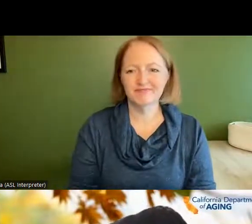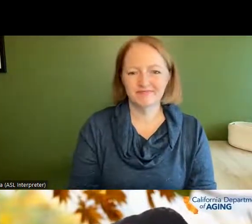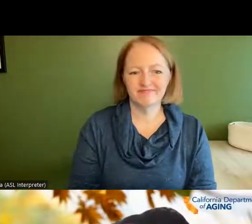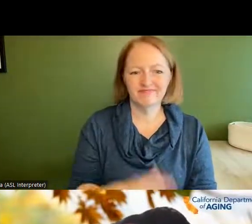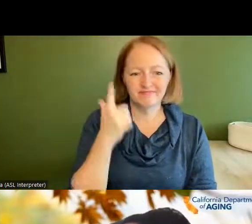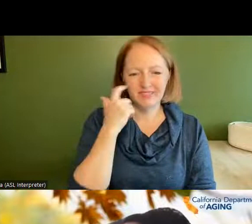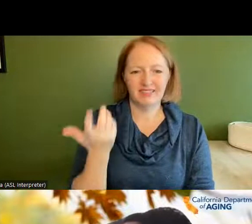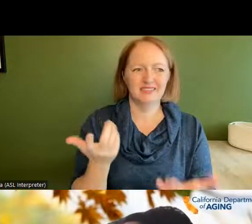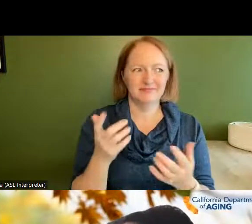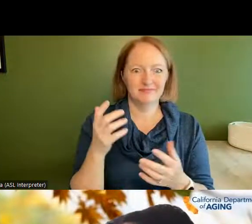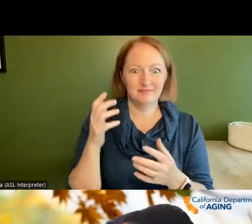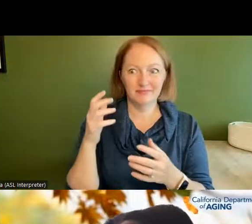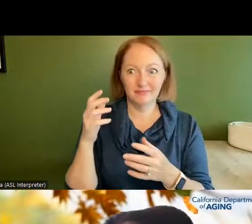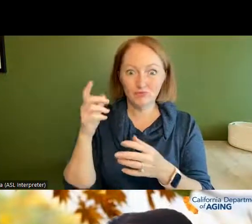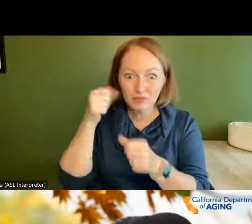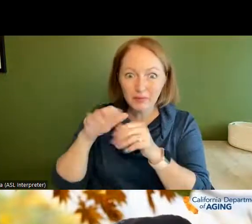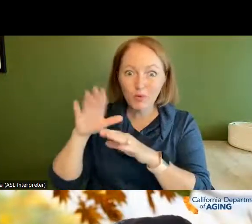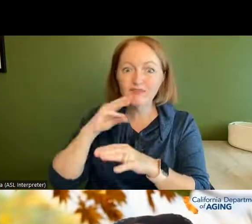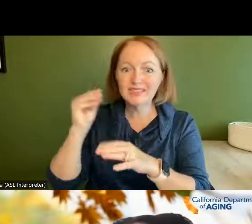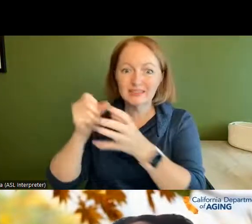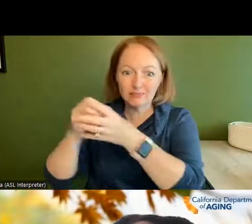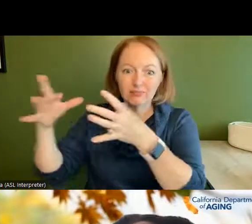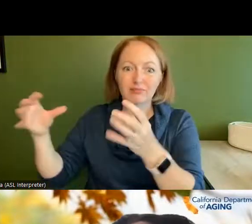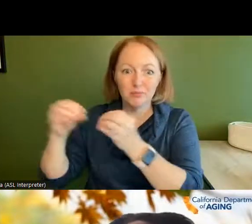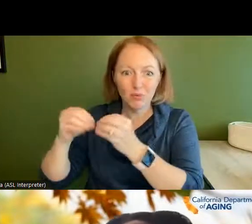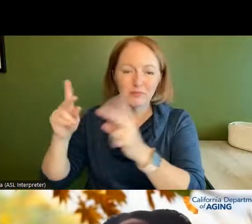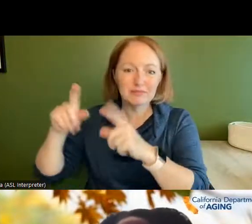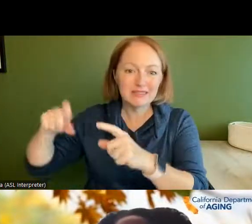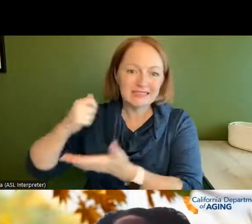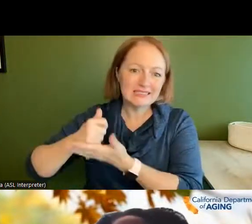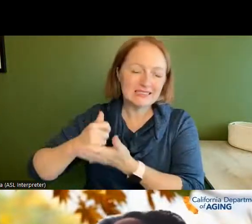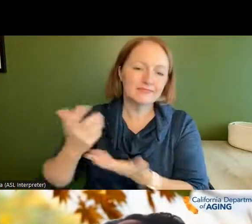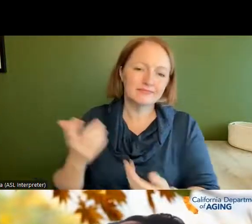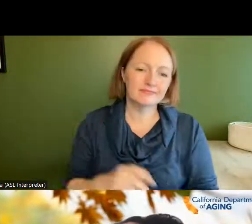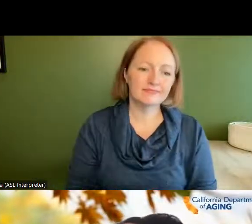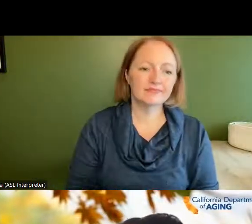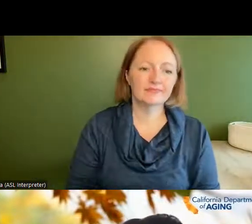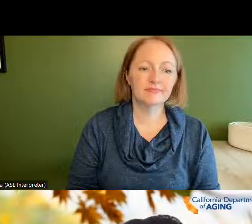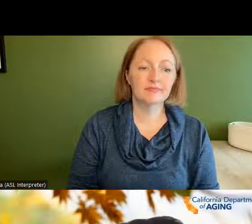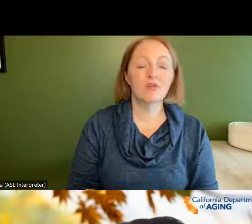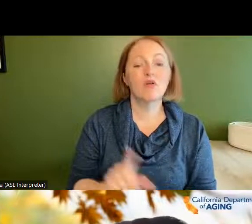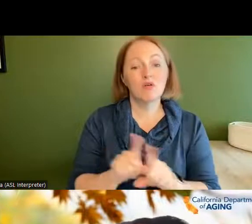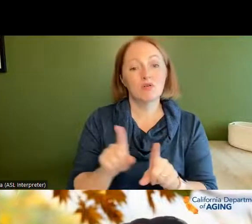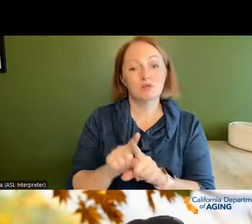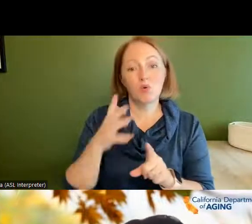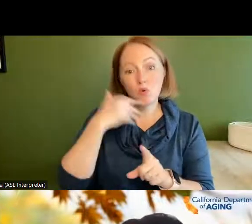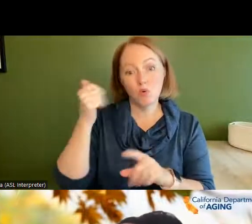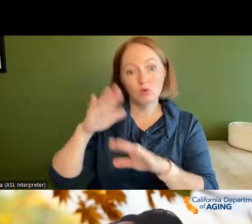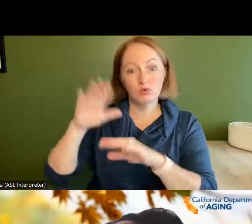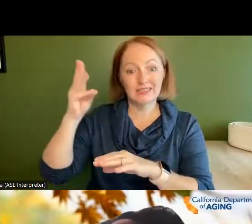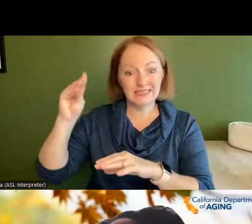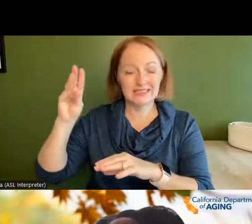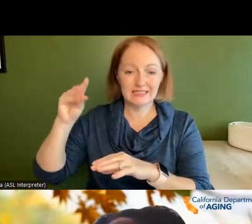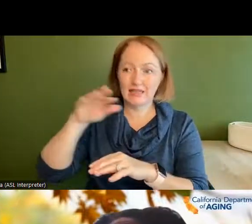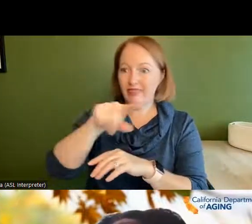increasing older adult population. And I also talked about how the older adult population is becoming